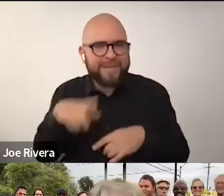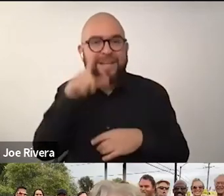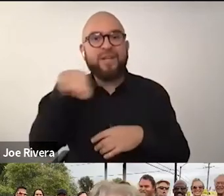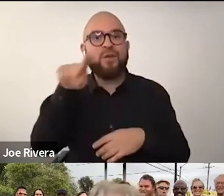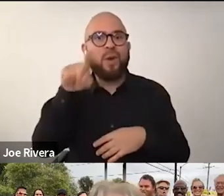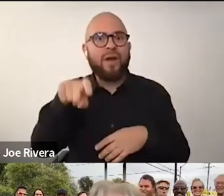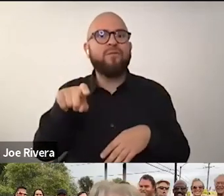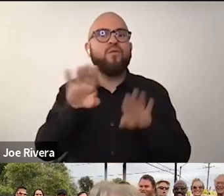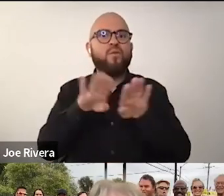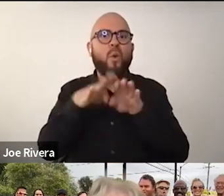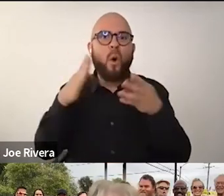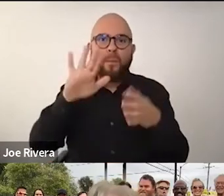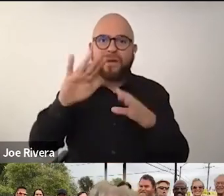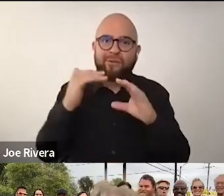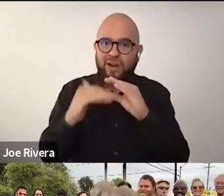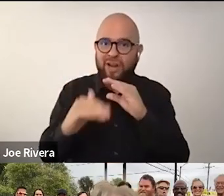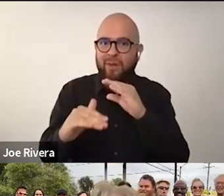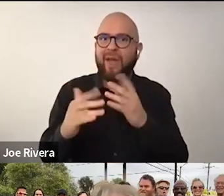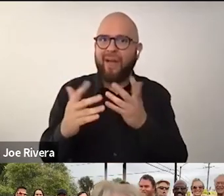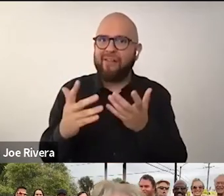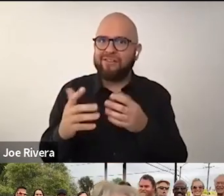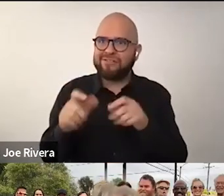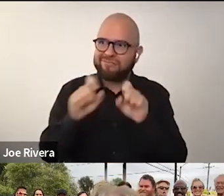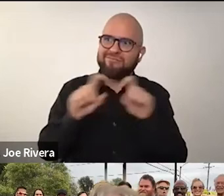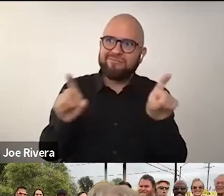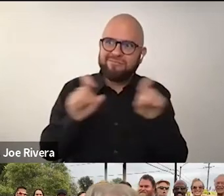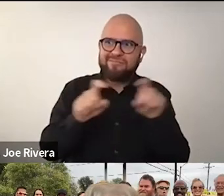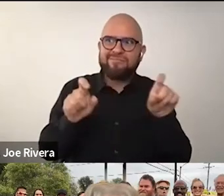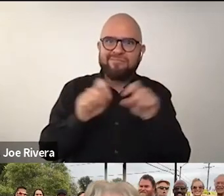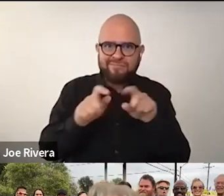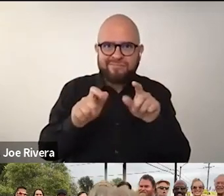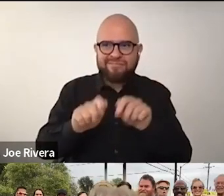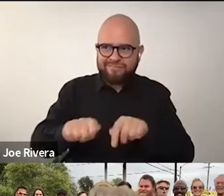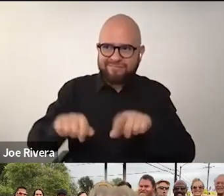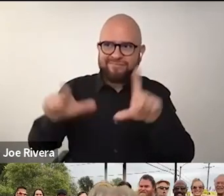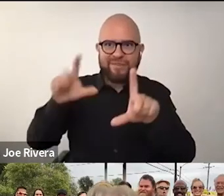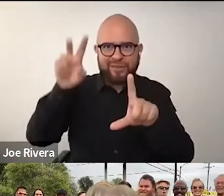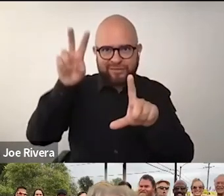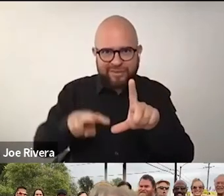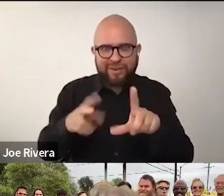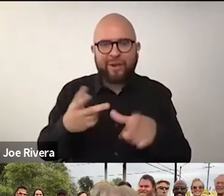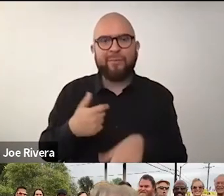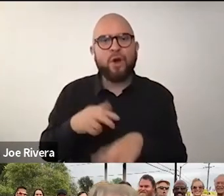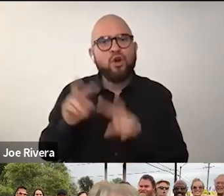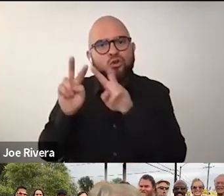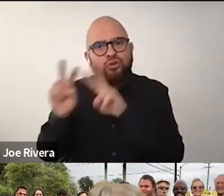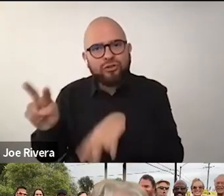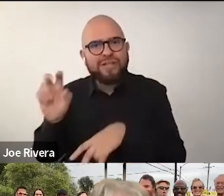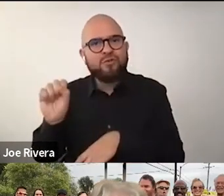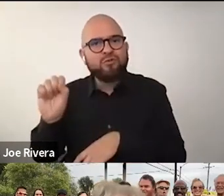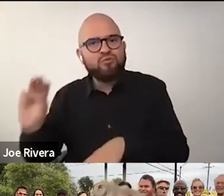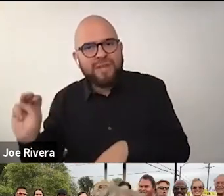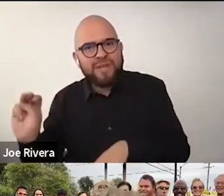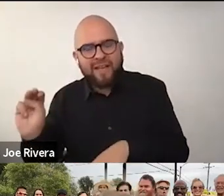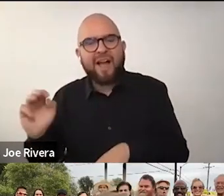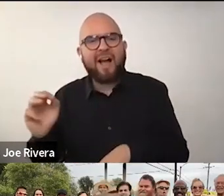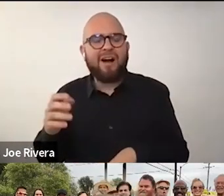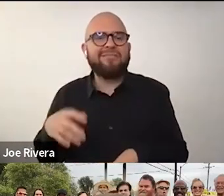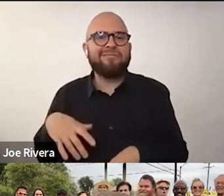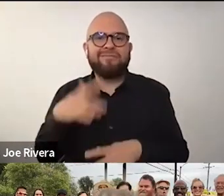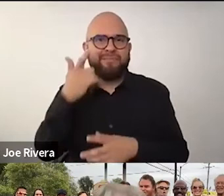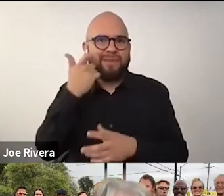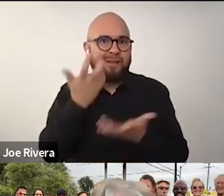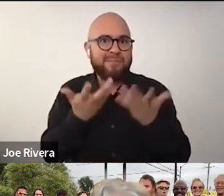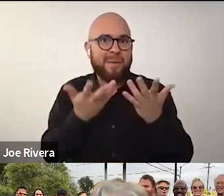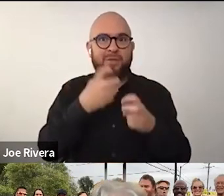that are sent out. Oh, look at social media, because you might learn that problem that you have has already actually been solved. And it's just